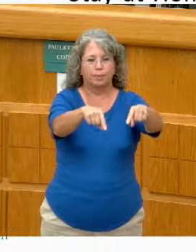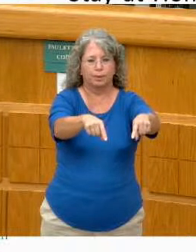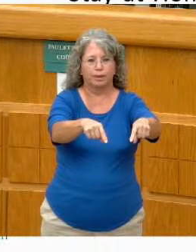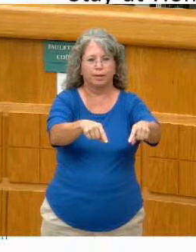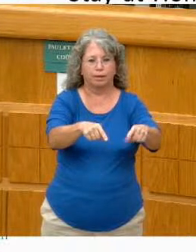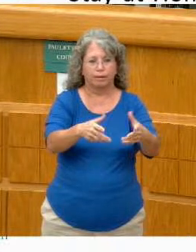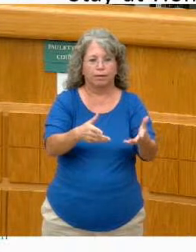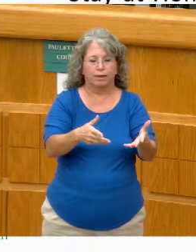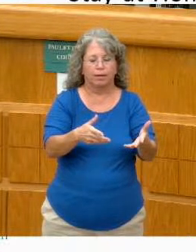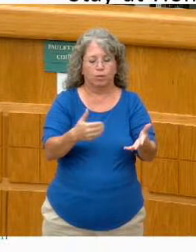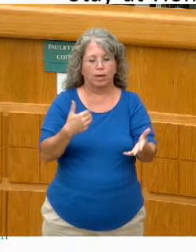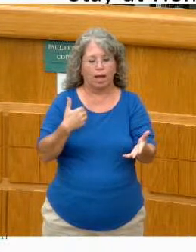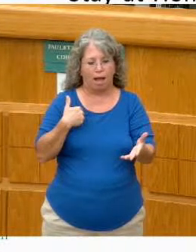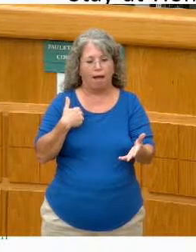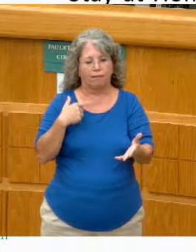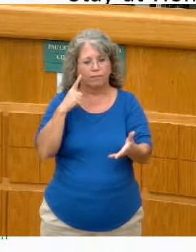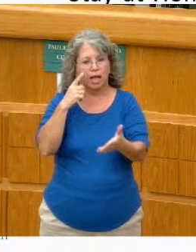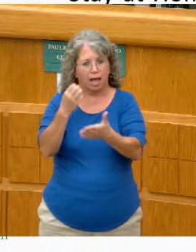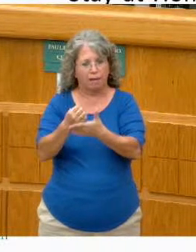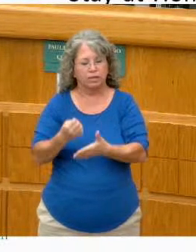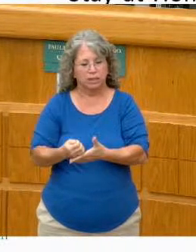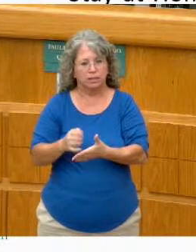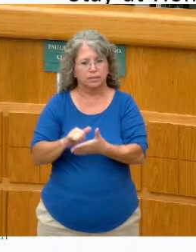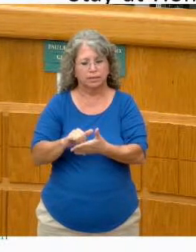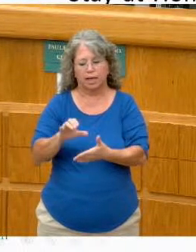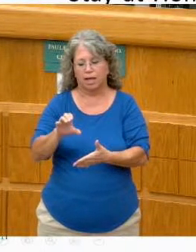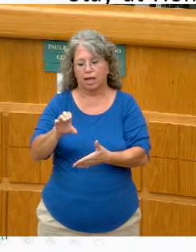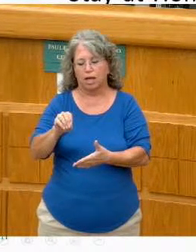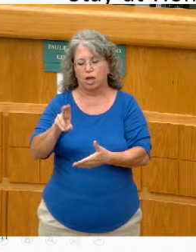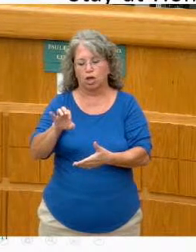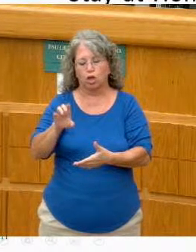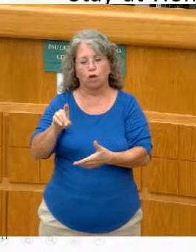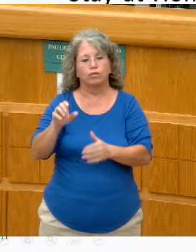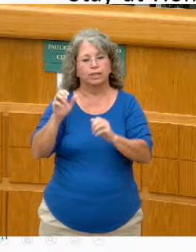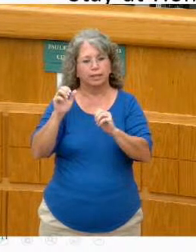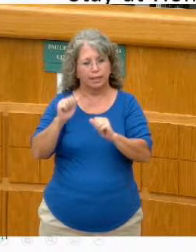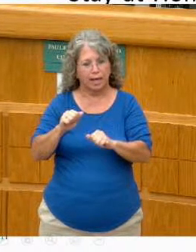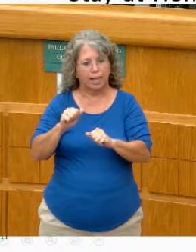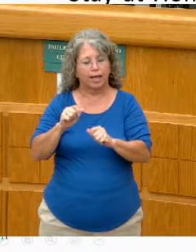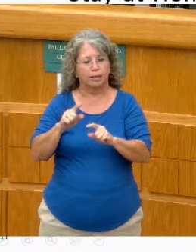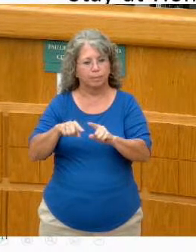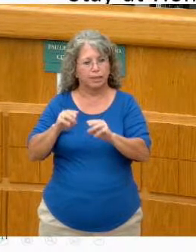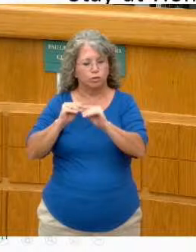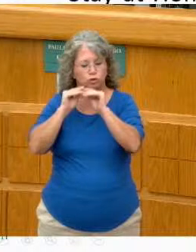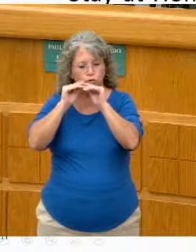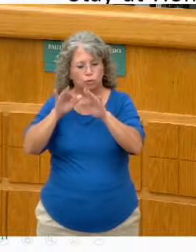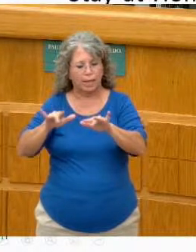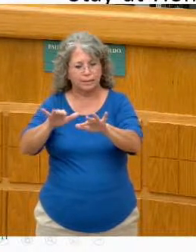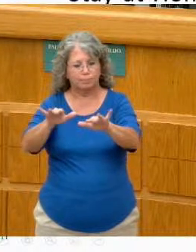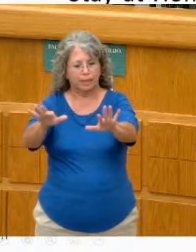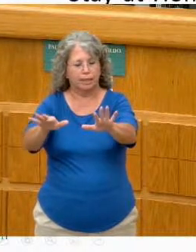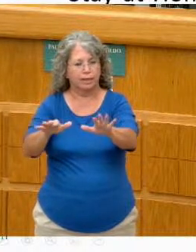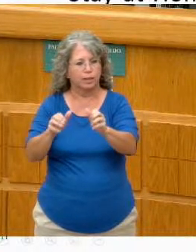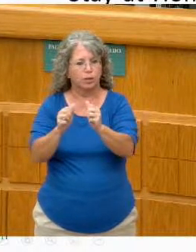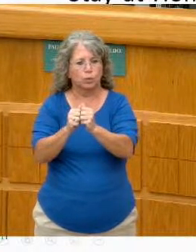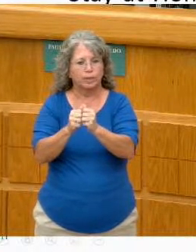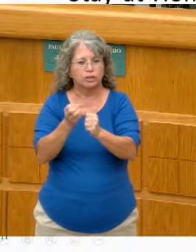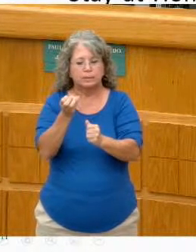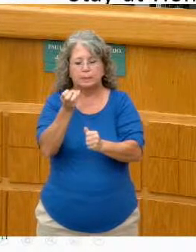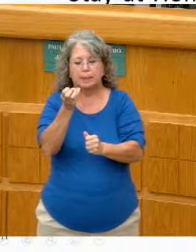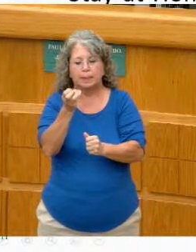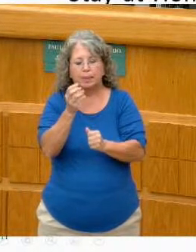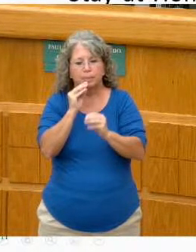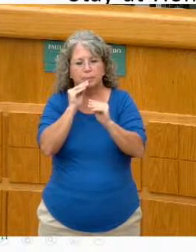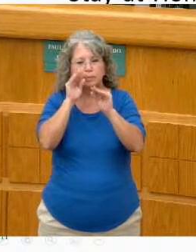there now that COVID can be transmitted in even smaller droplets than these bacteria were transmitted in. And